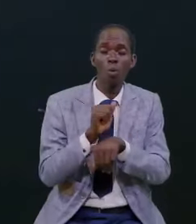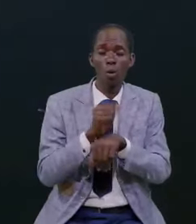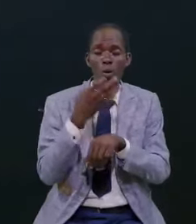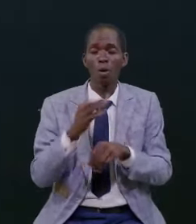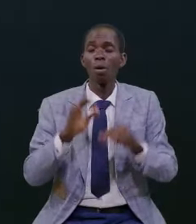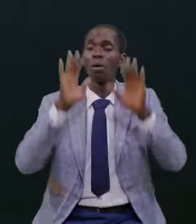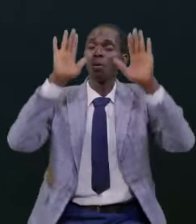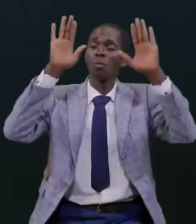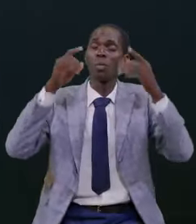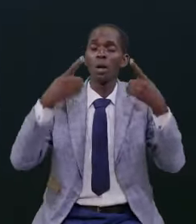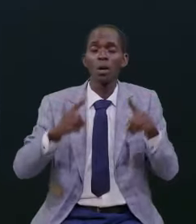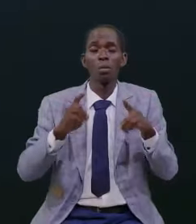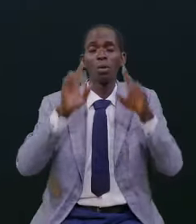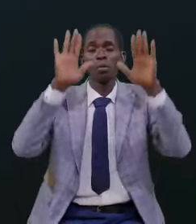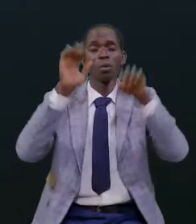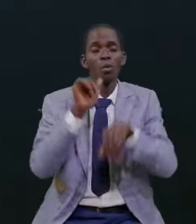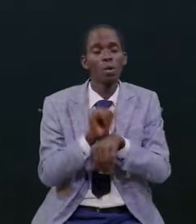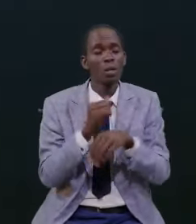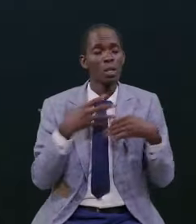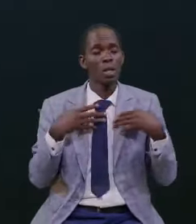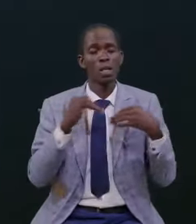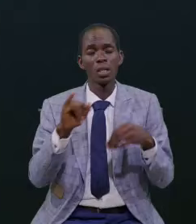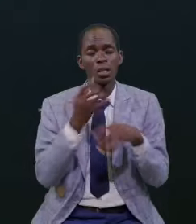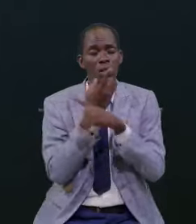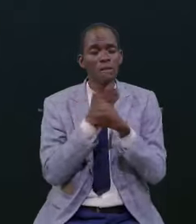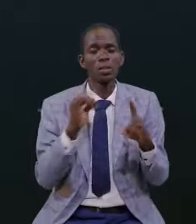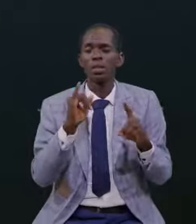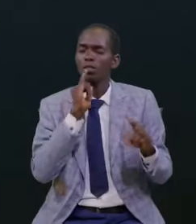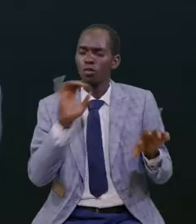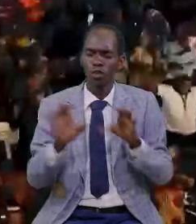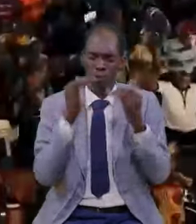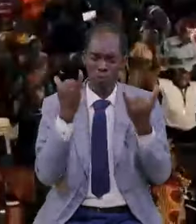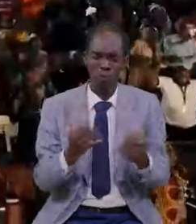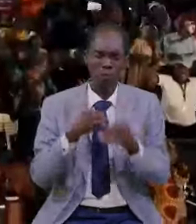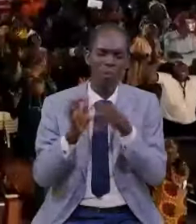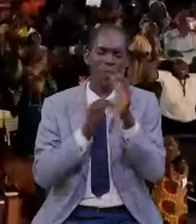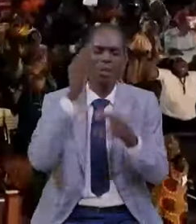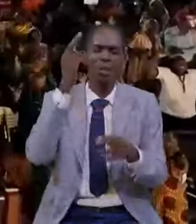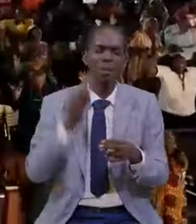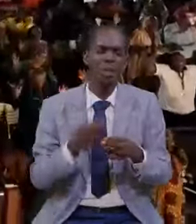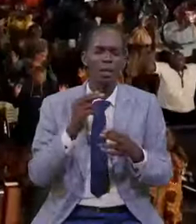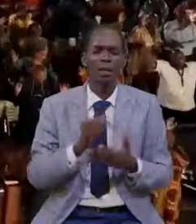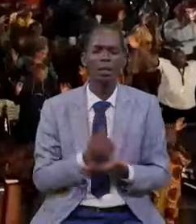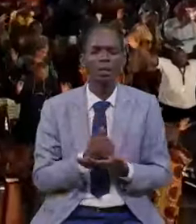healing, deliverance is done now in Jesus' name.